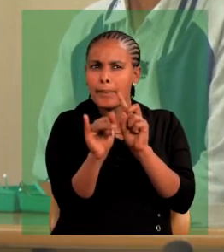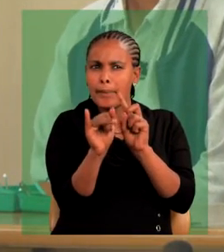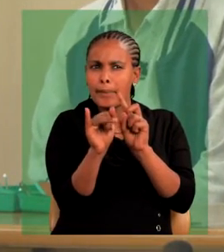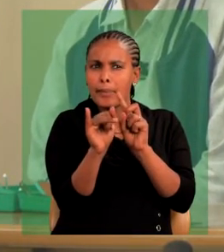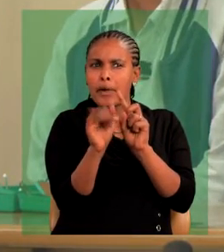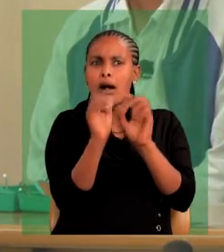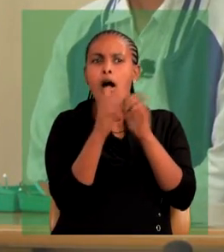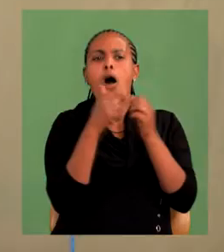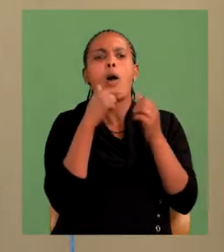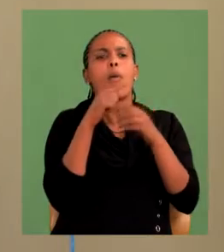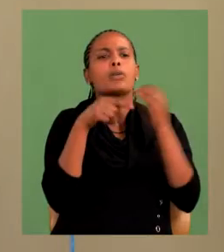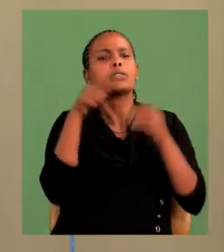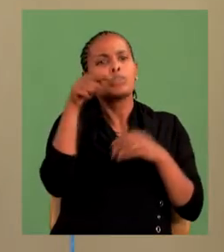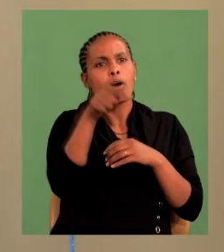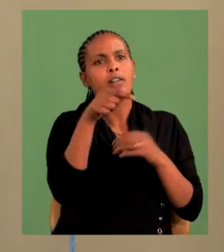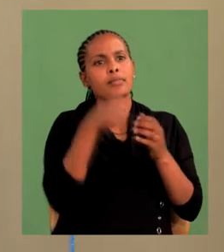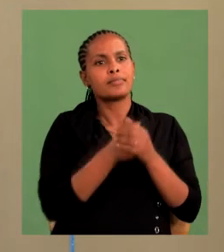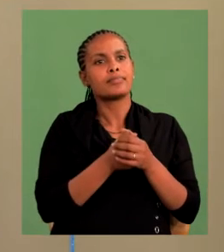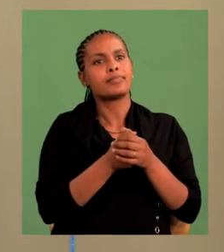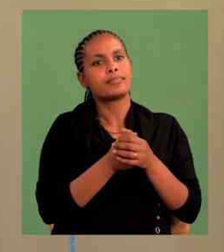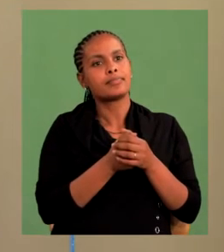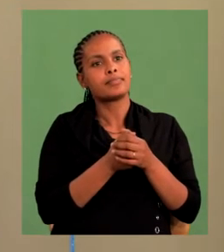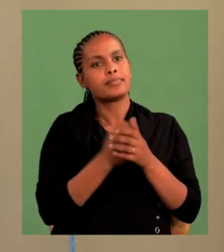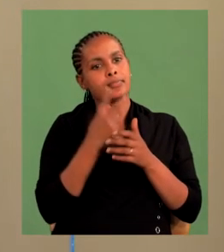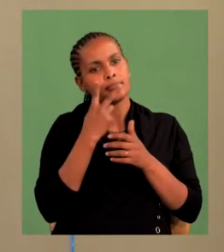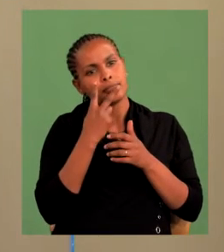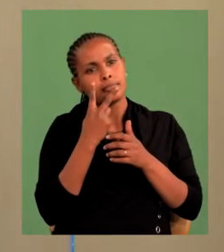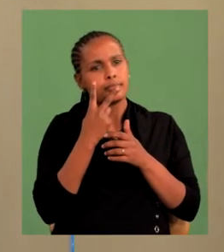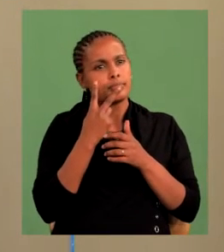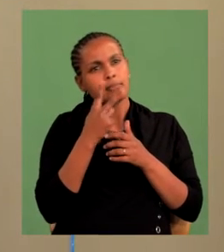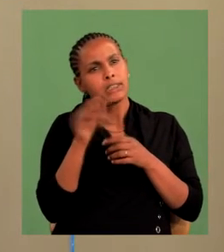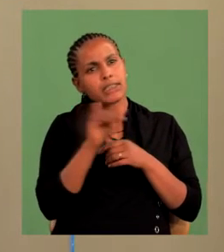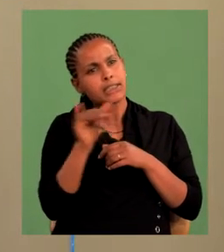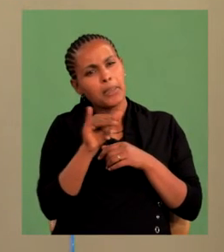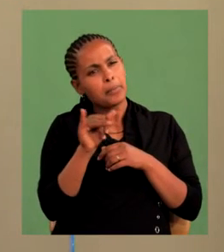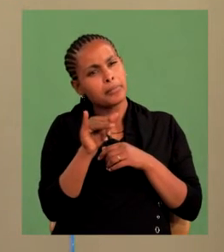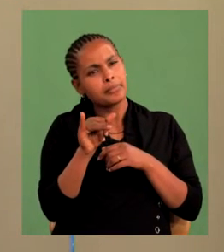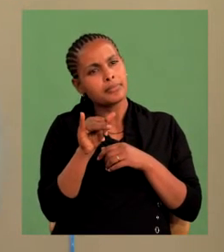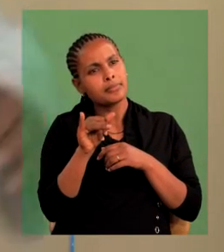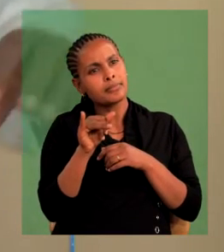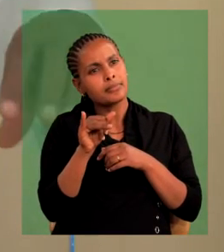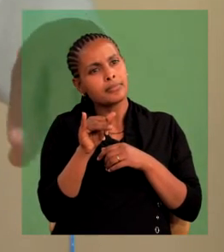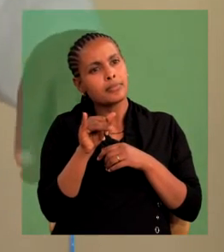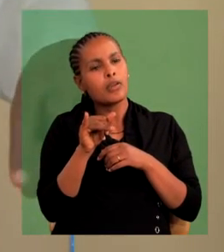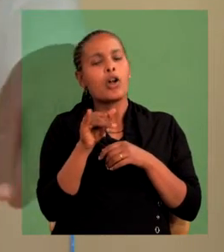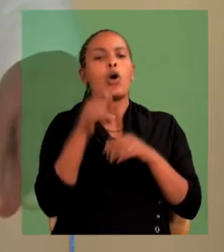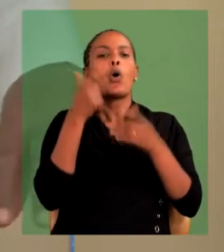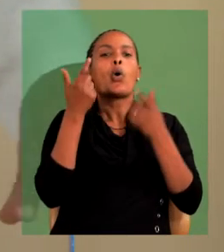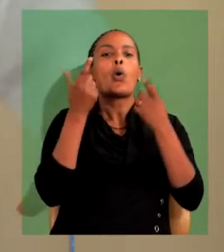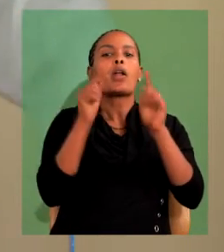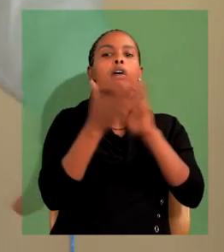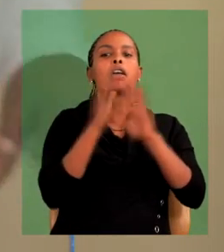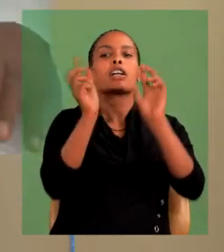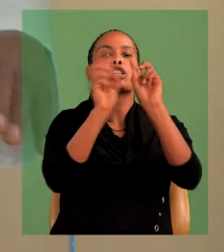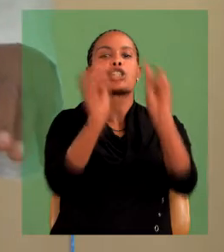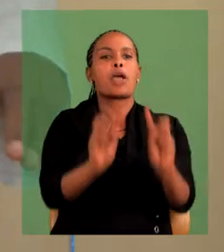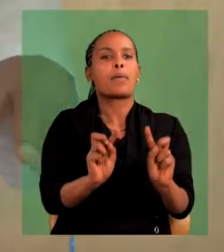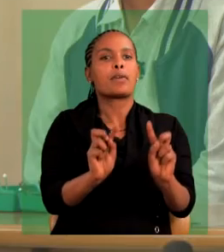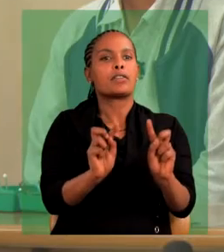about this one? The same as it. So what would be the